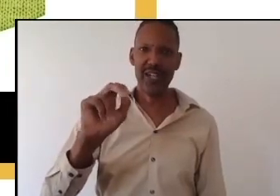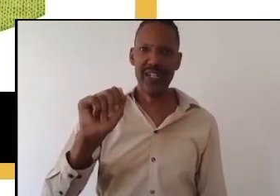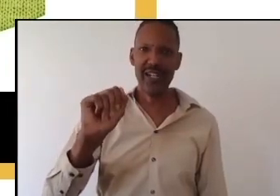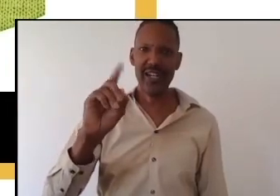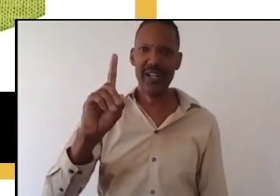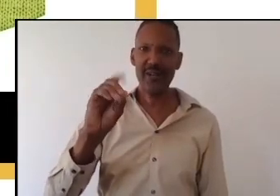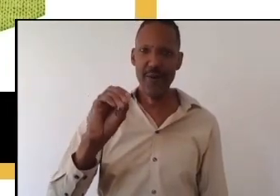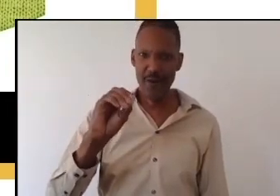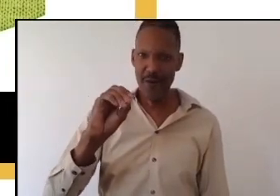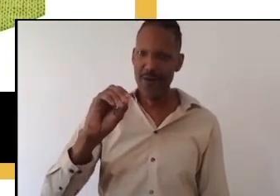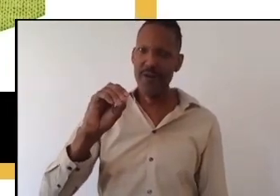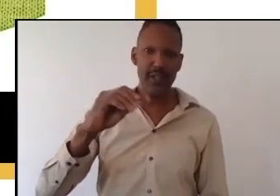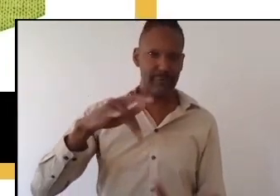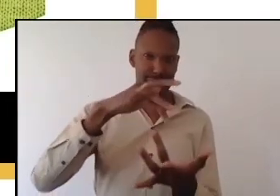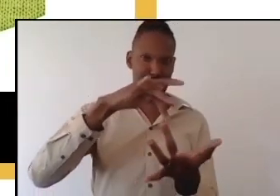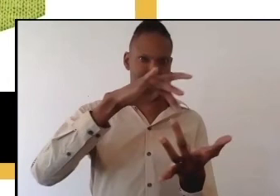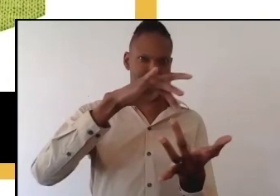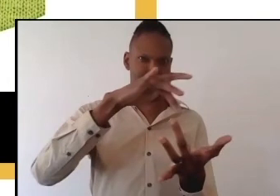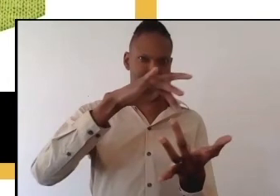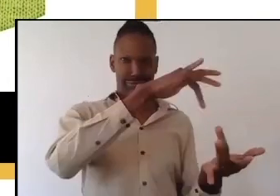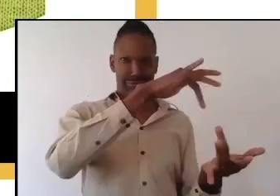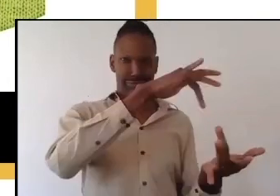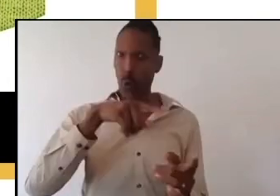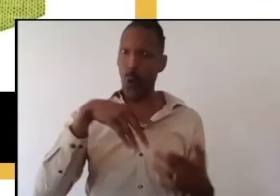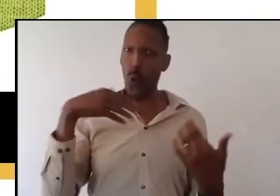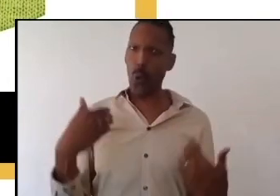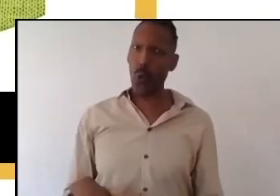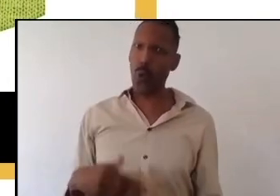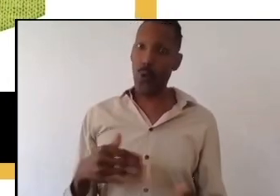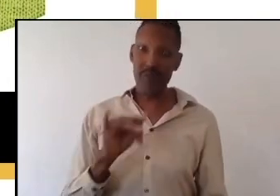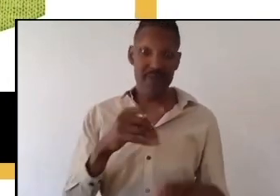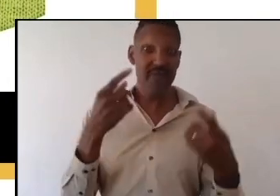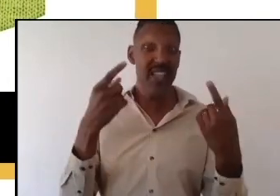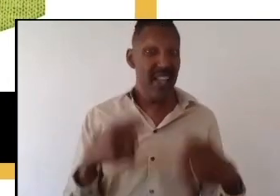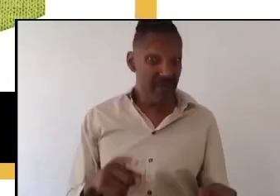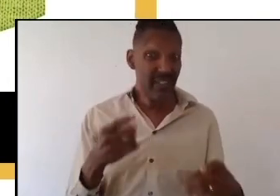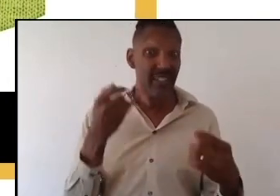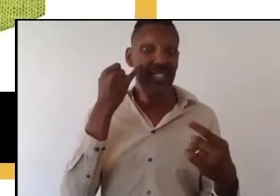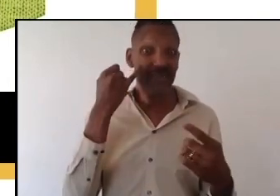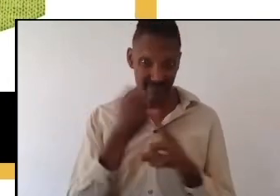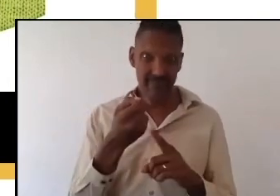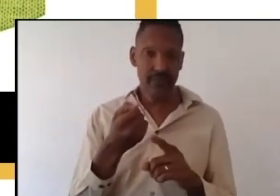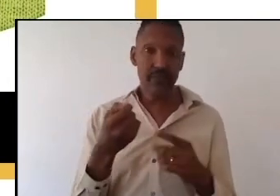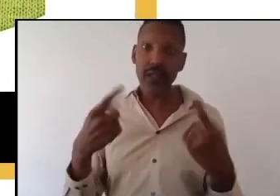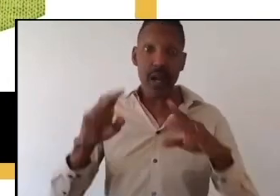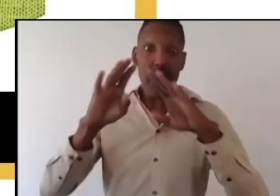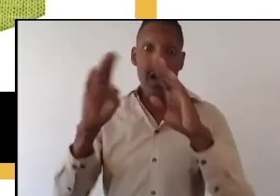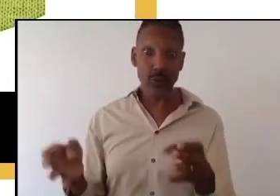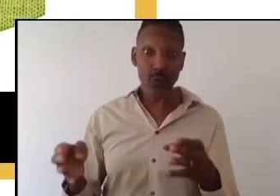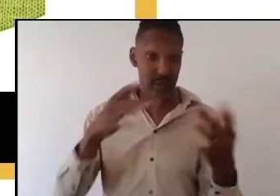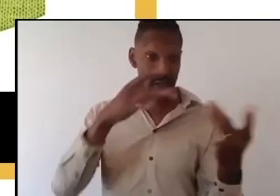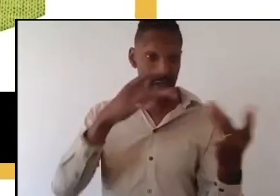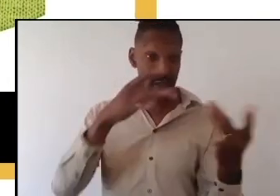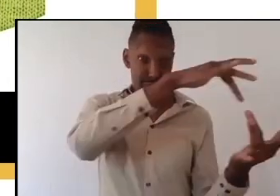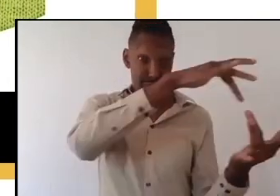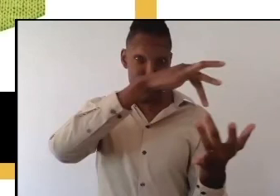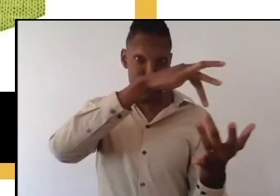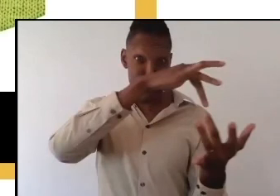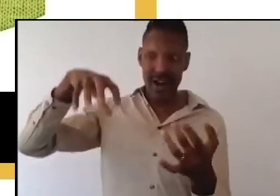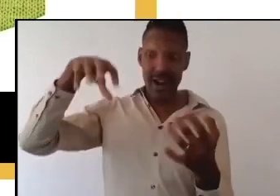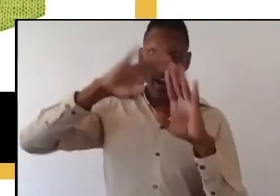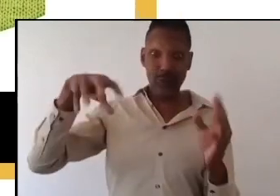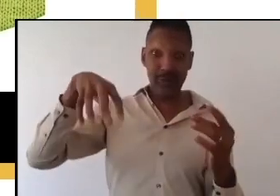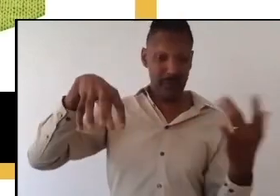These winds are so strong they can lift a roof right off a house or make a truck fly through the